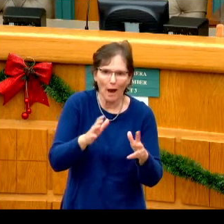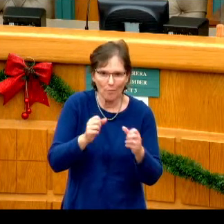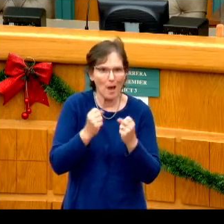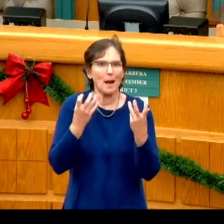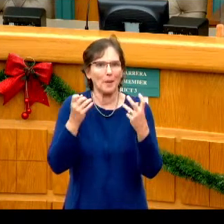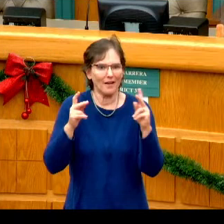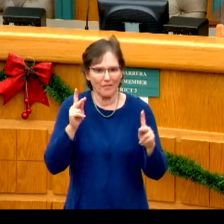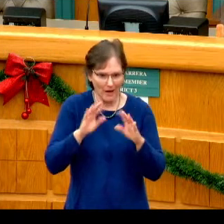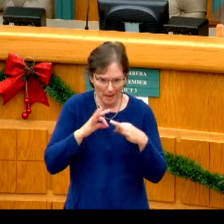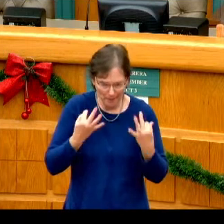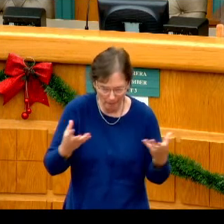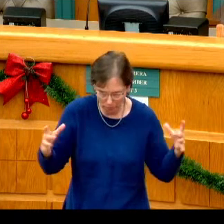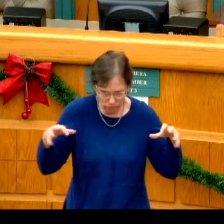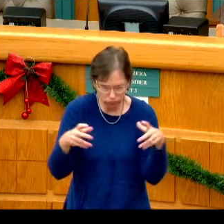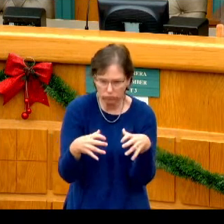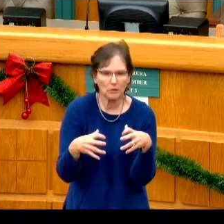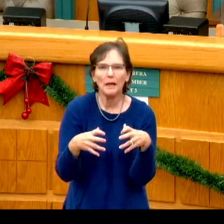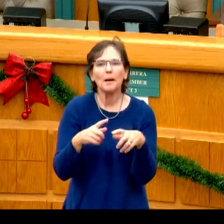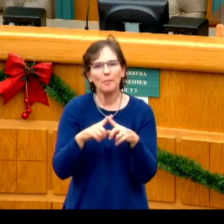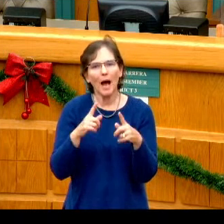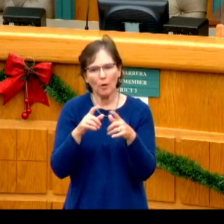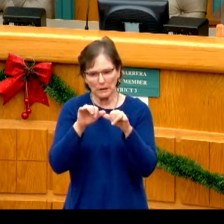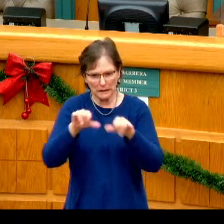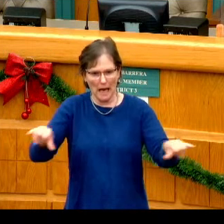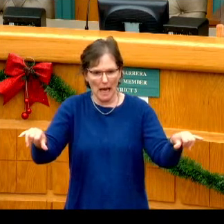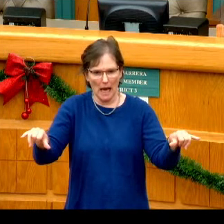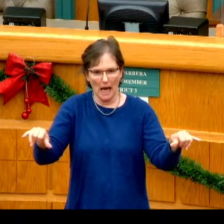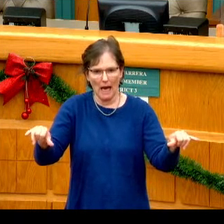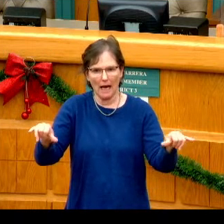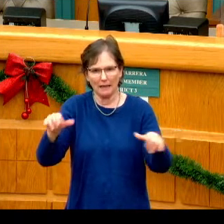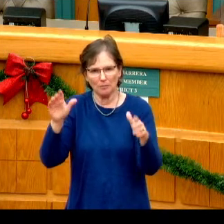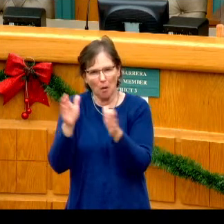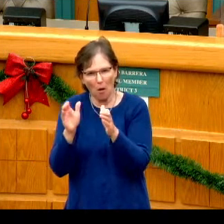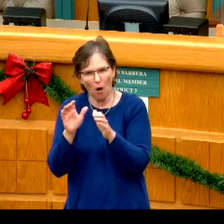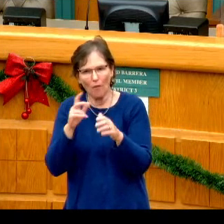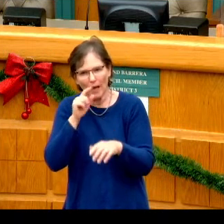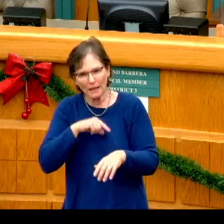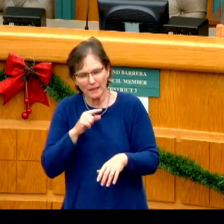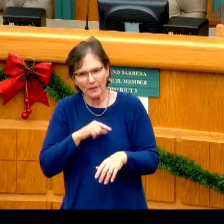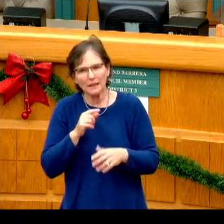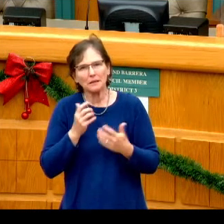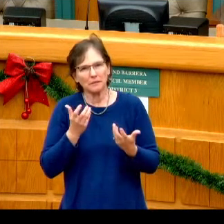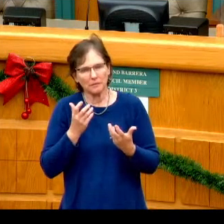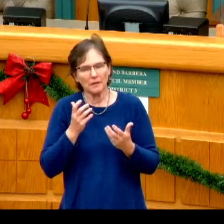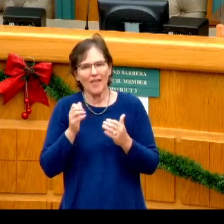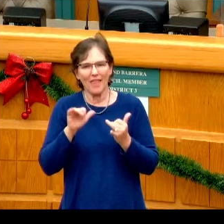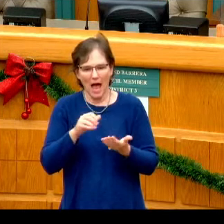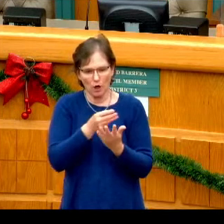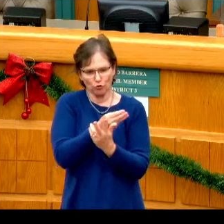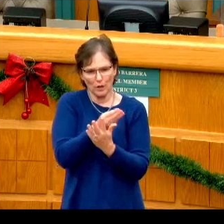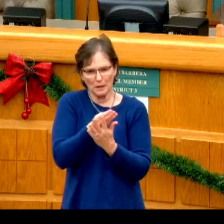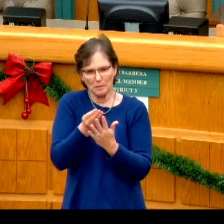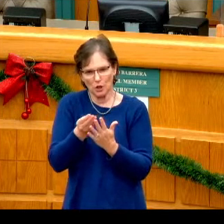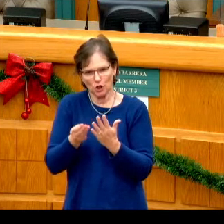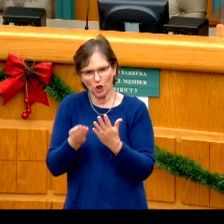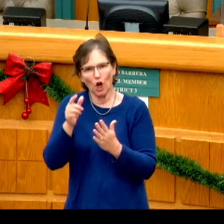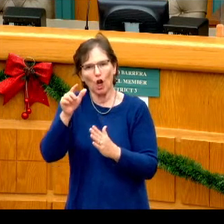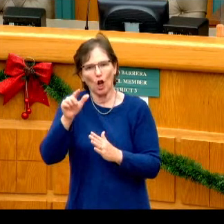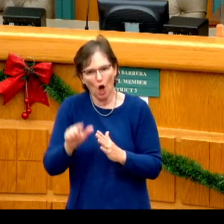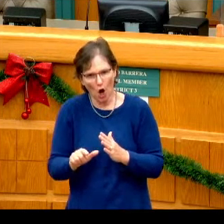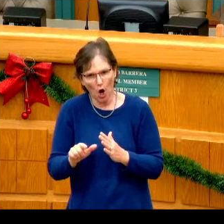of COVID. It looks like the transmission rate went below 1 for about a week, starting a week before Thanksgiving and